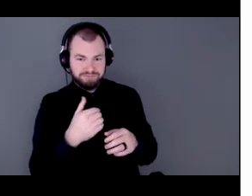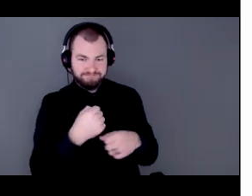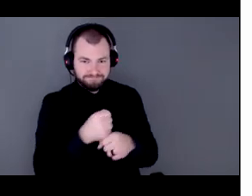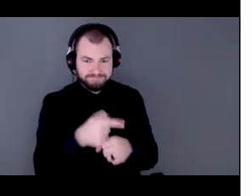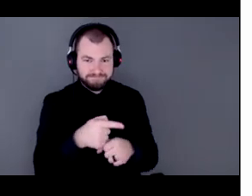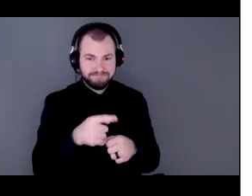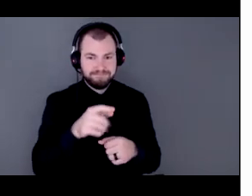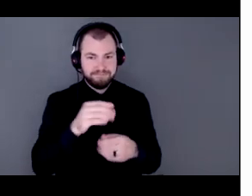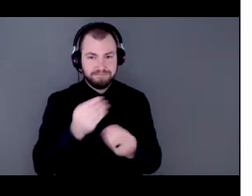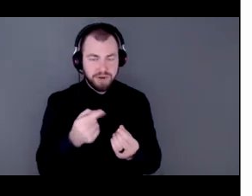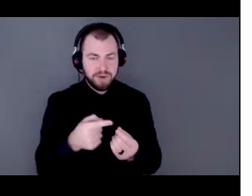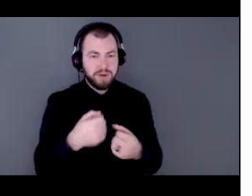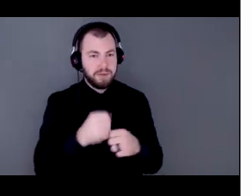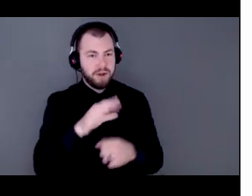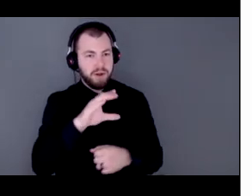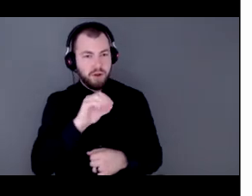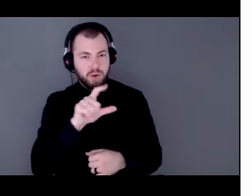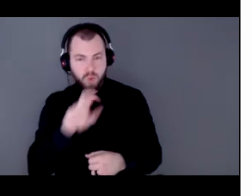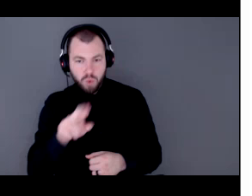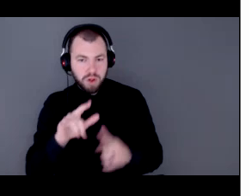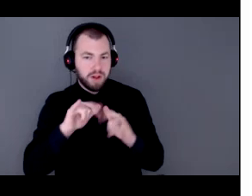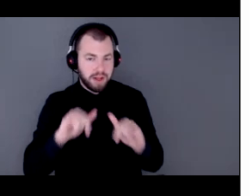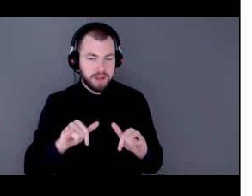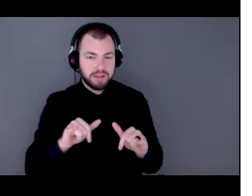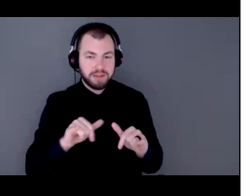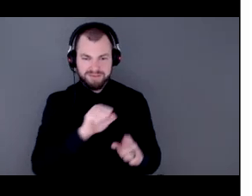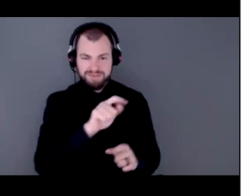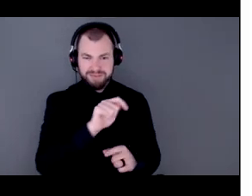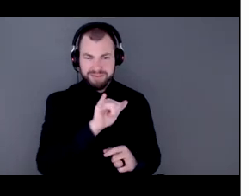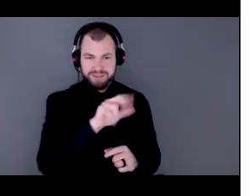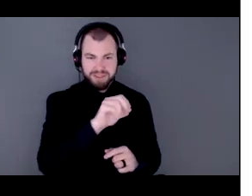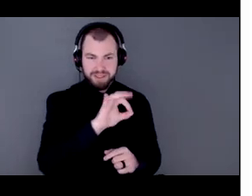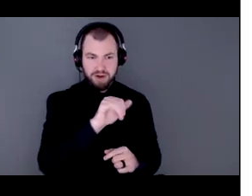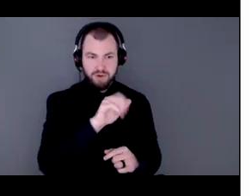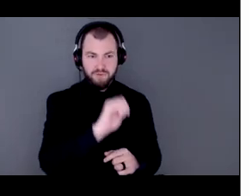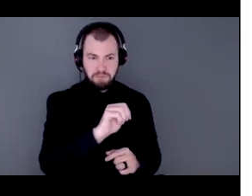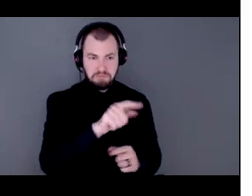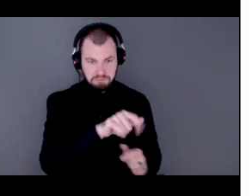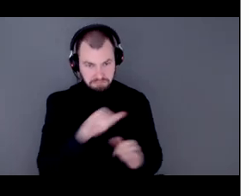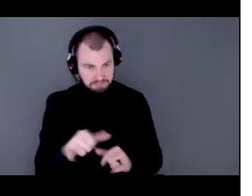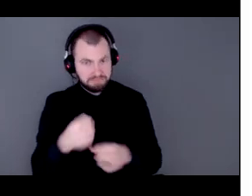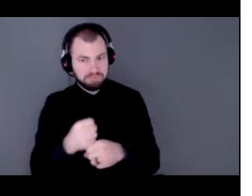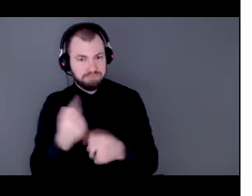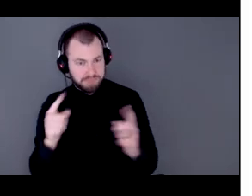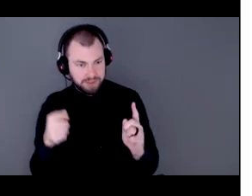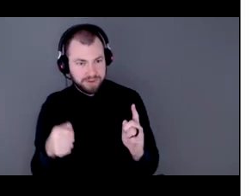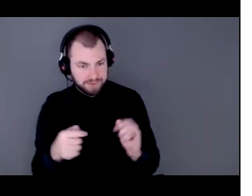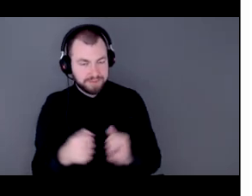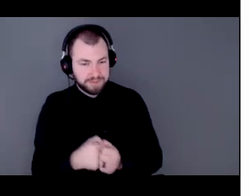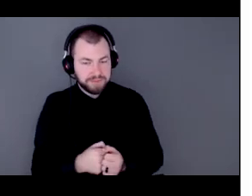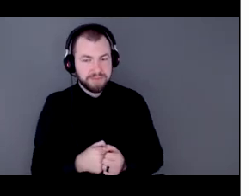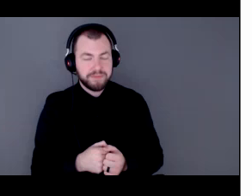coolers, etc., which are actually made from styrofoams. We have successfully done that. And this formed composite actually